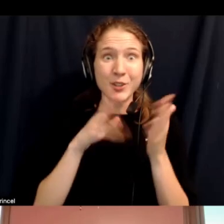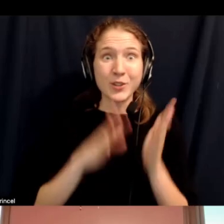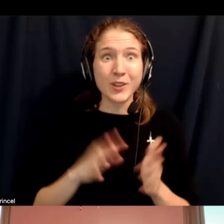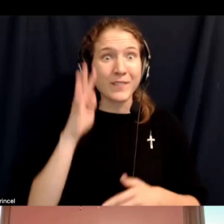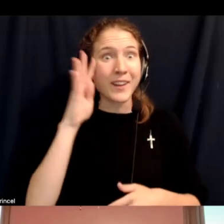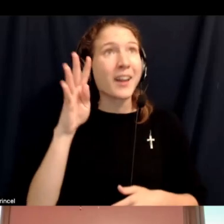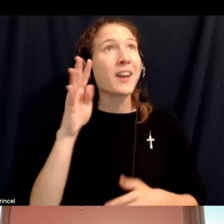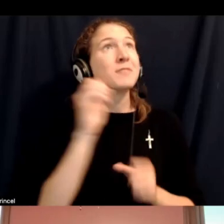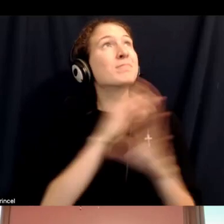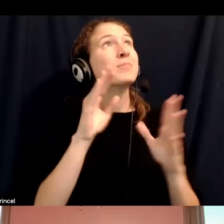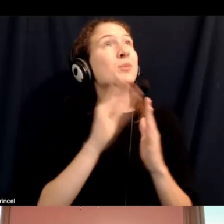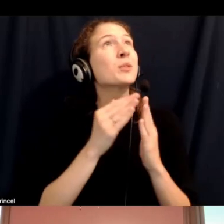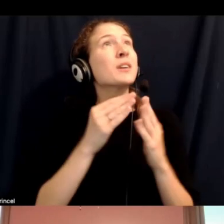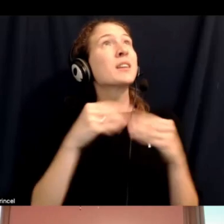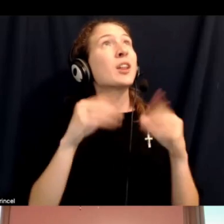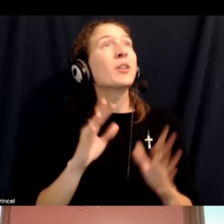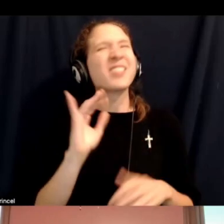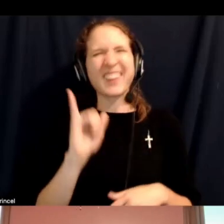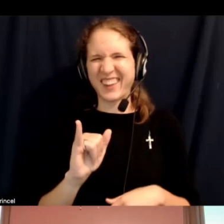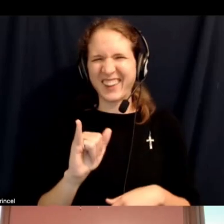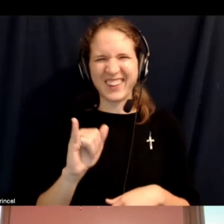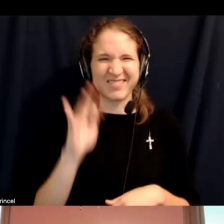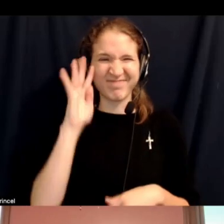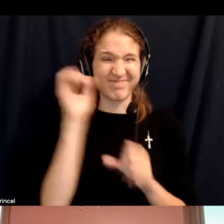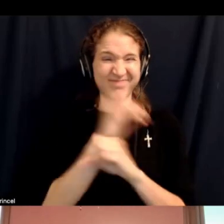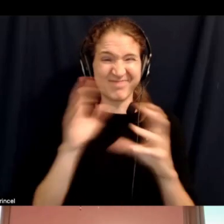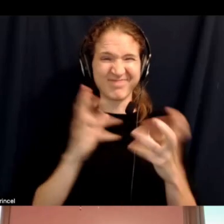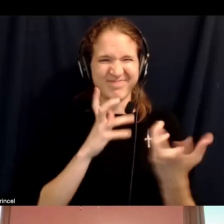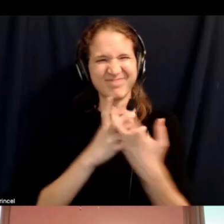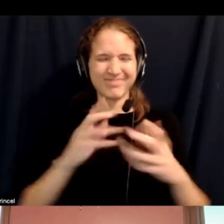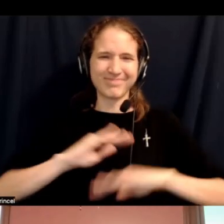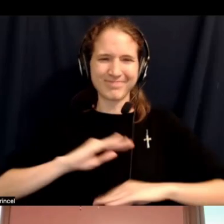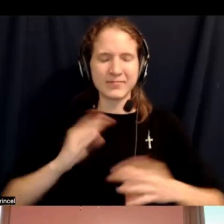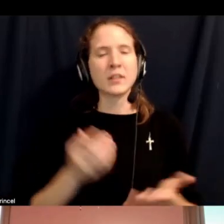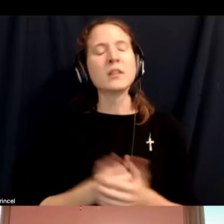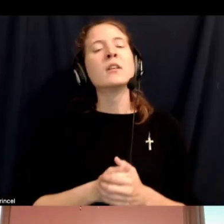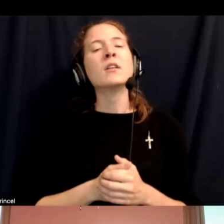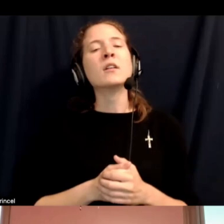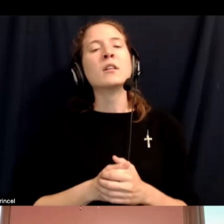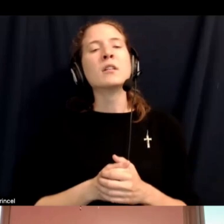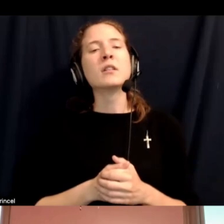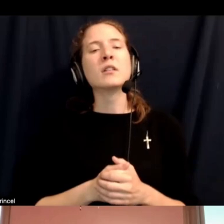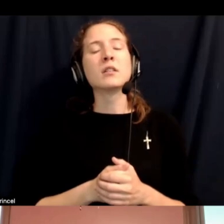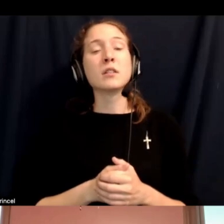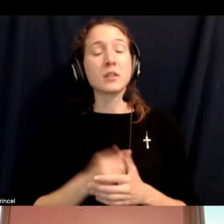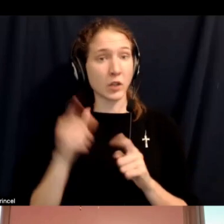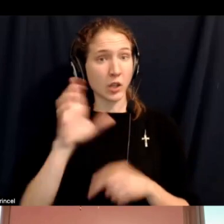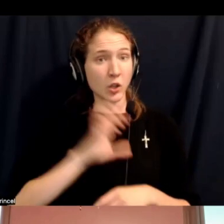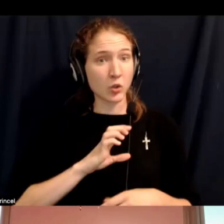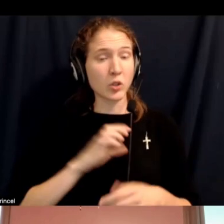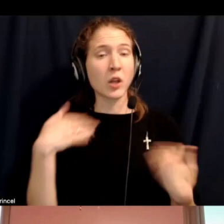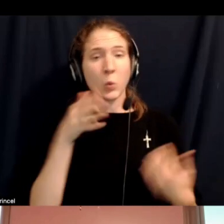So that's how I fulfilled that fantasy. One of the other 2 main characters is a young woman who